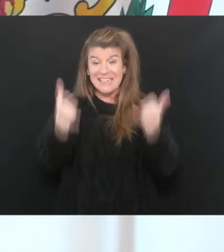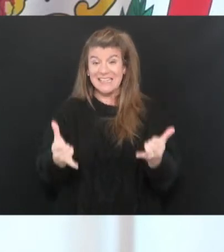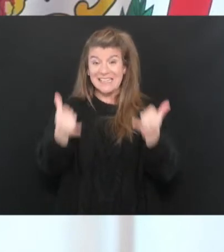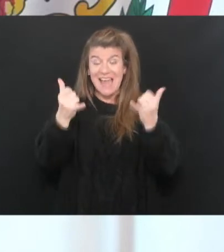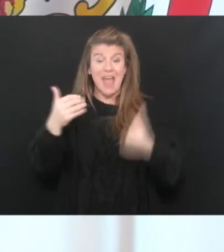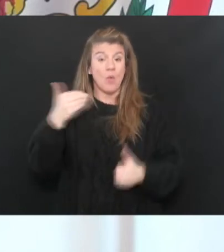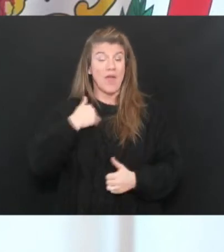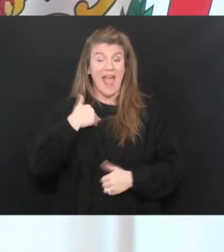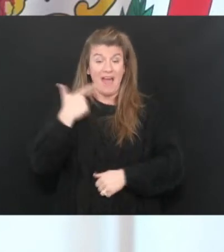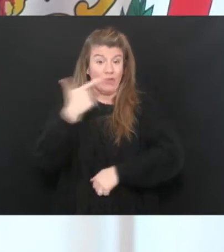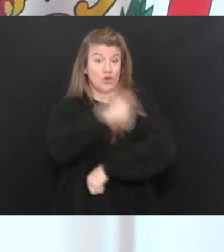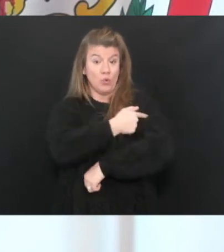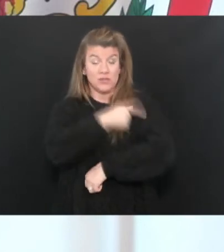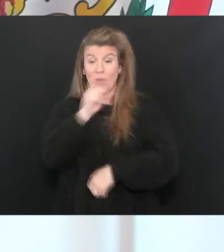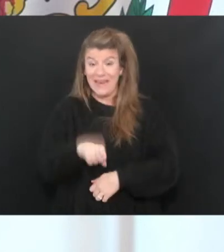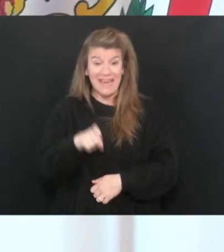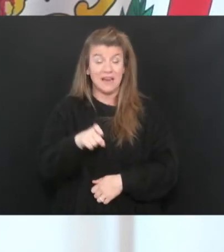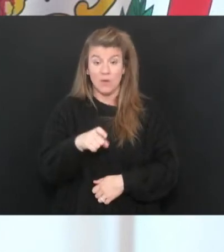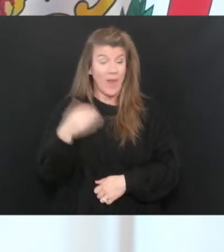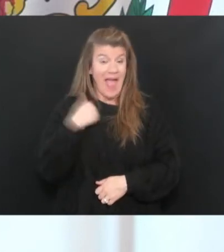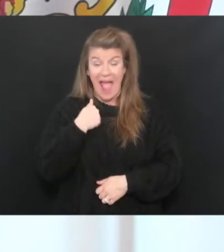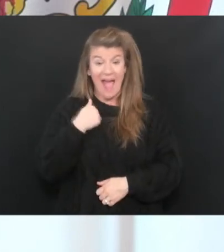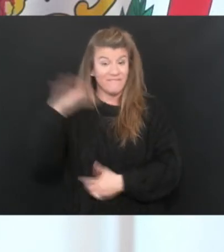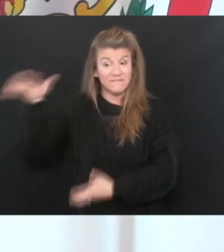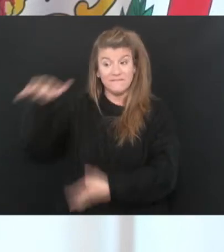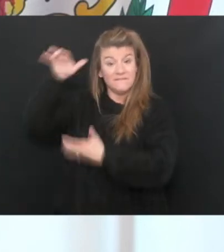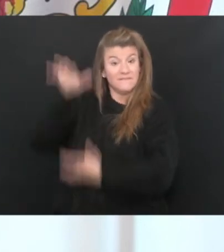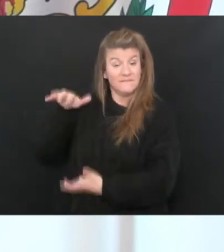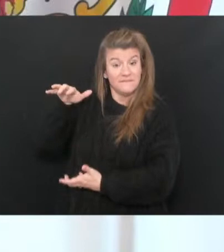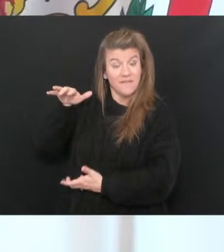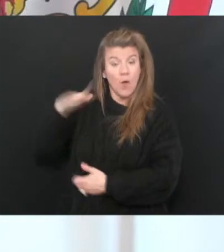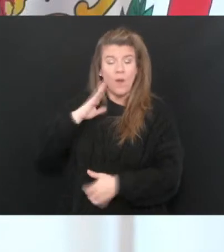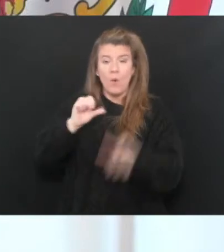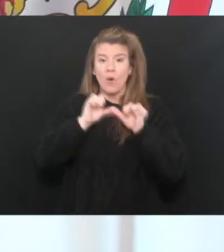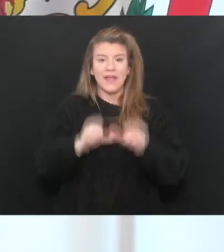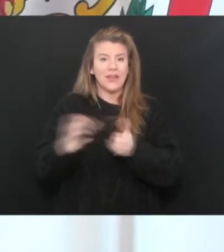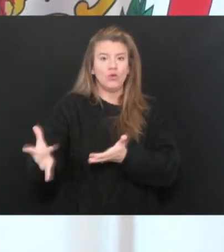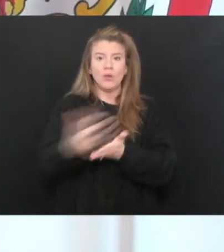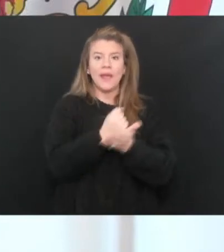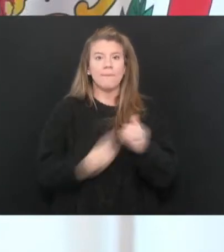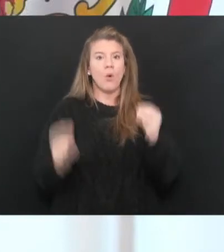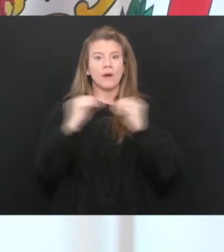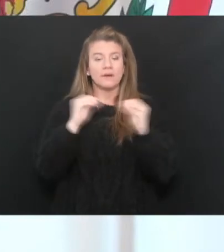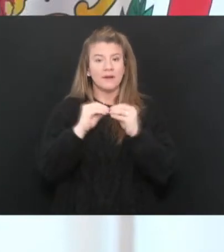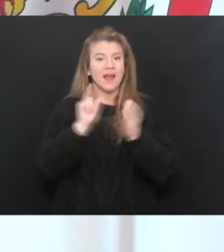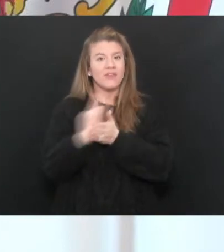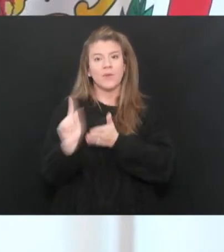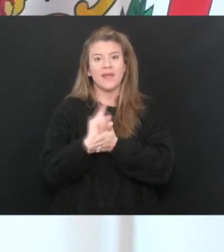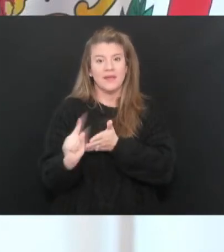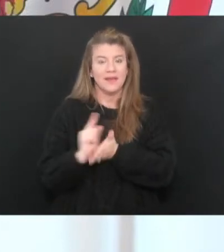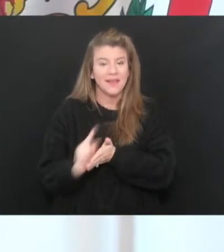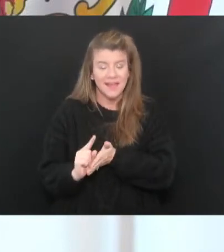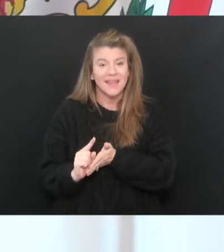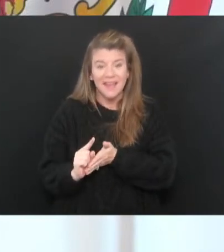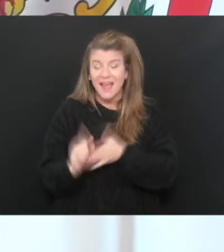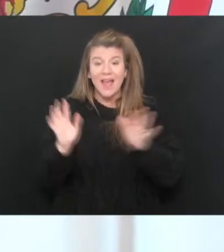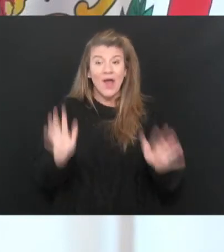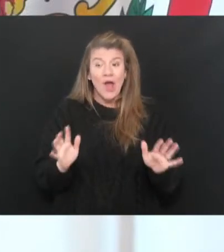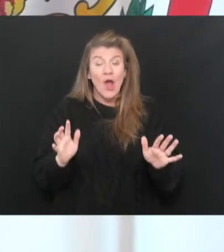all the doses that we need, and we continue to get doses in and everything. We absolutely can